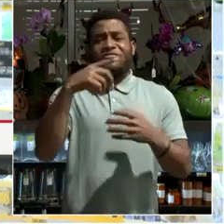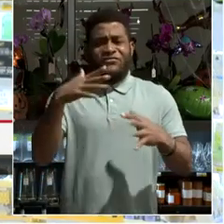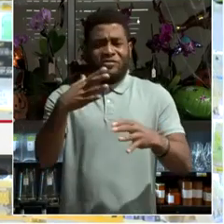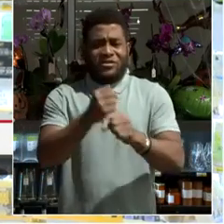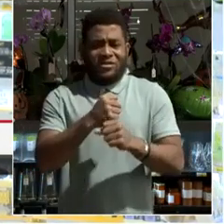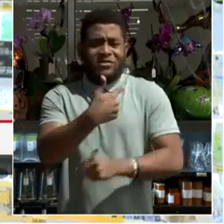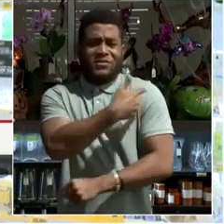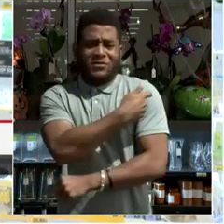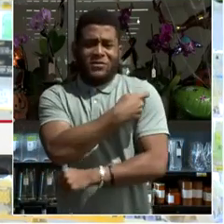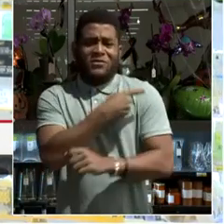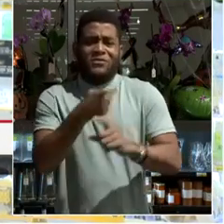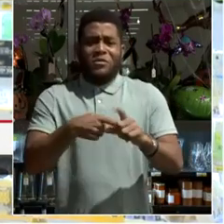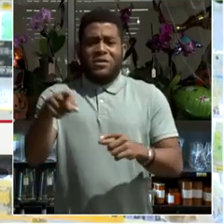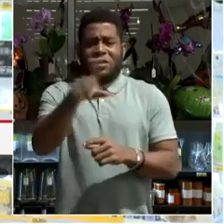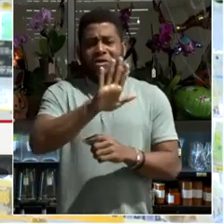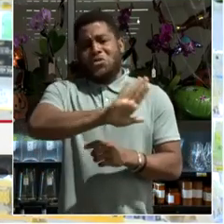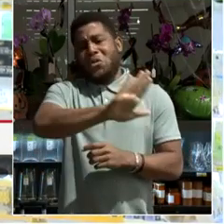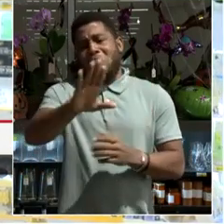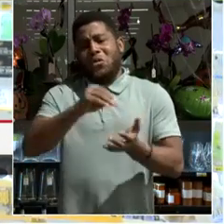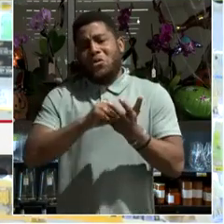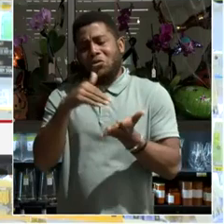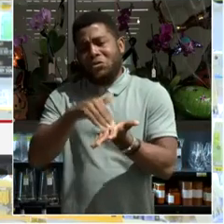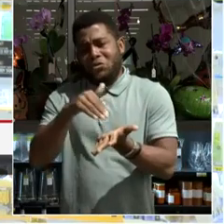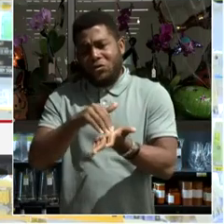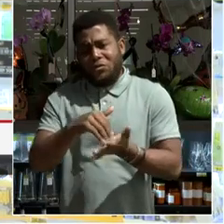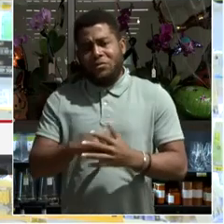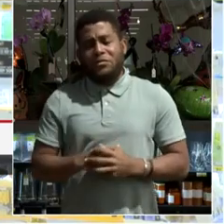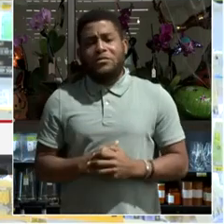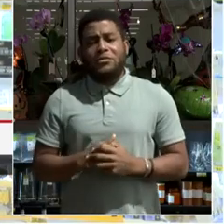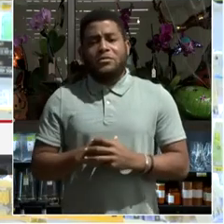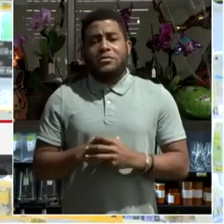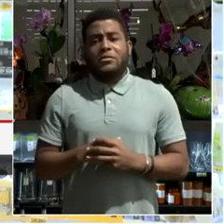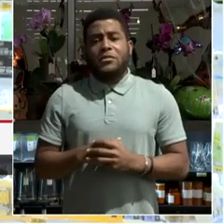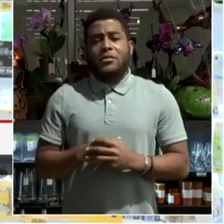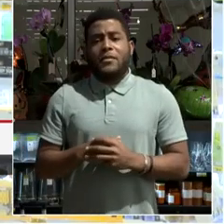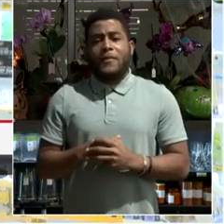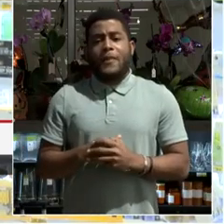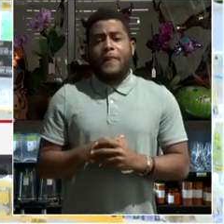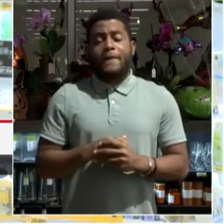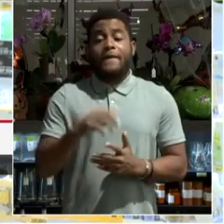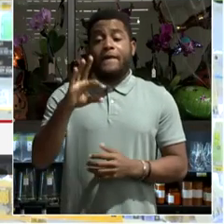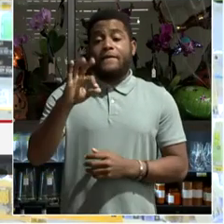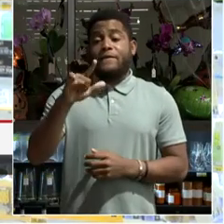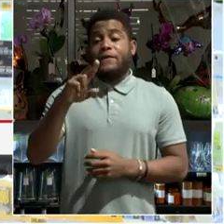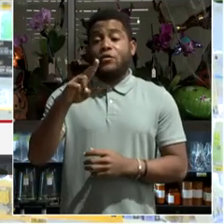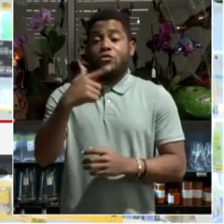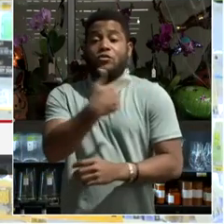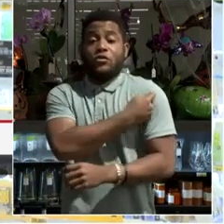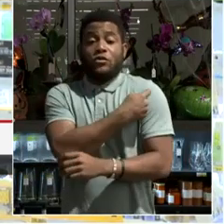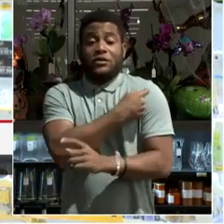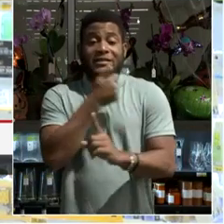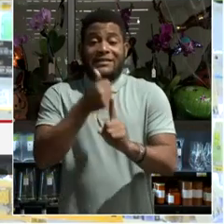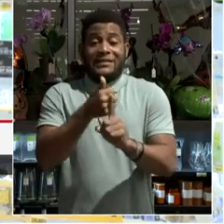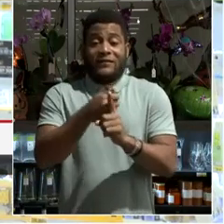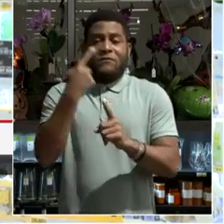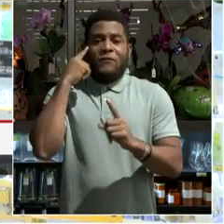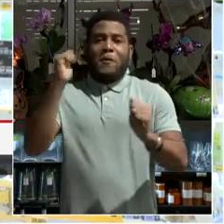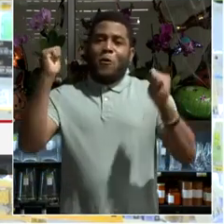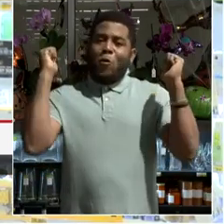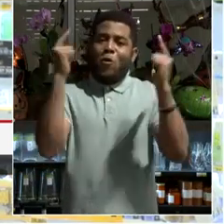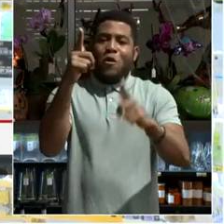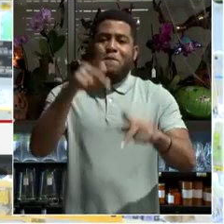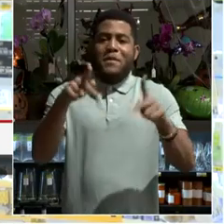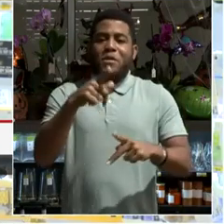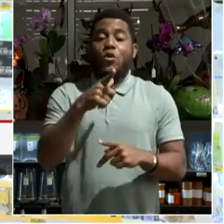difference between the COVID-19 vaccine and the flu shot is the flu shot is for all people 6 months or